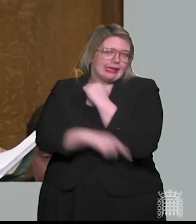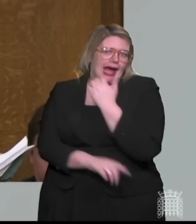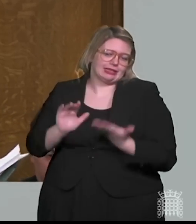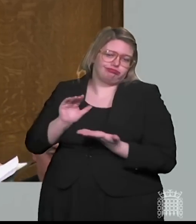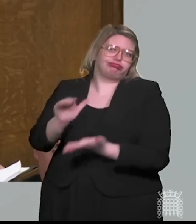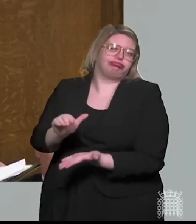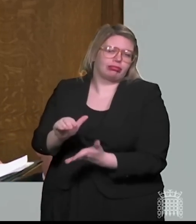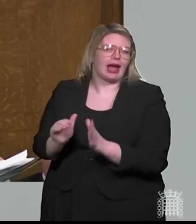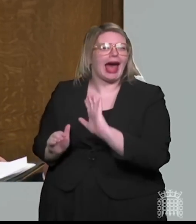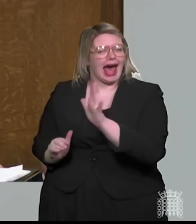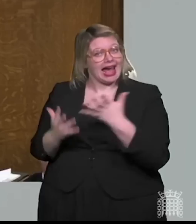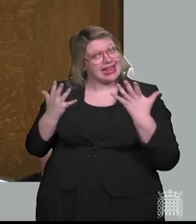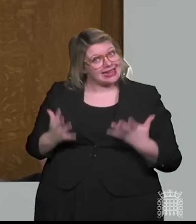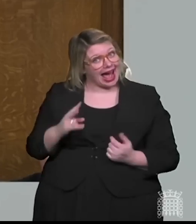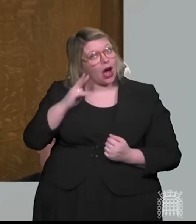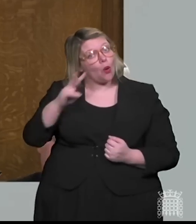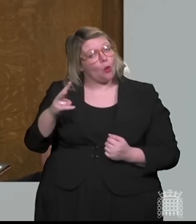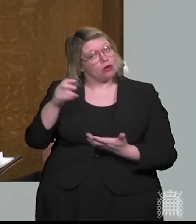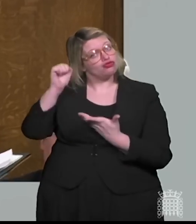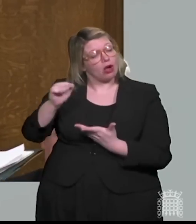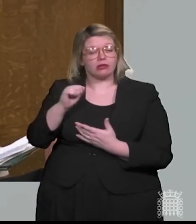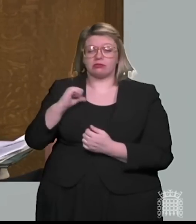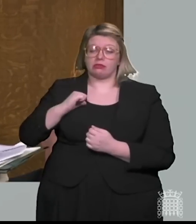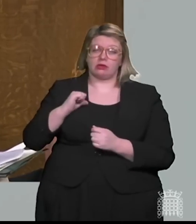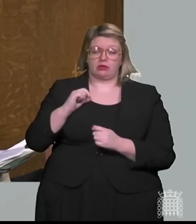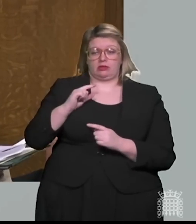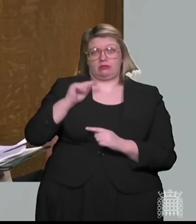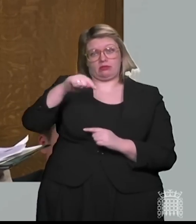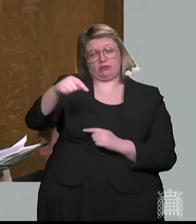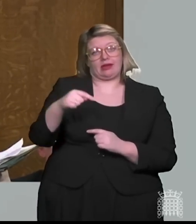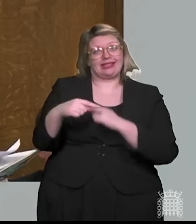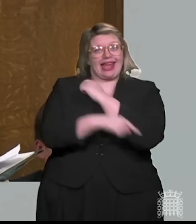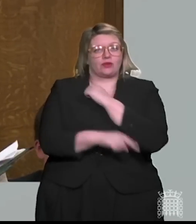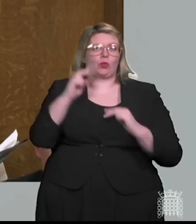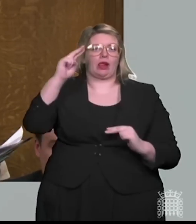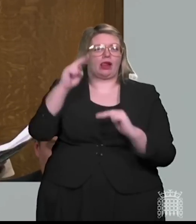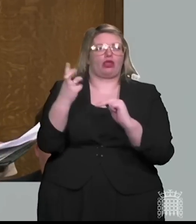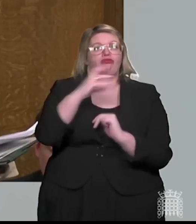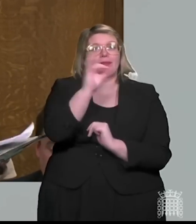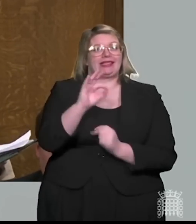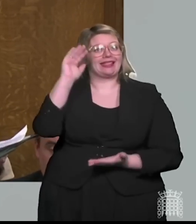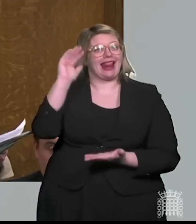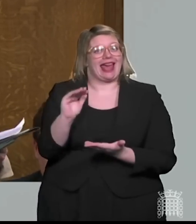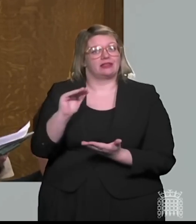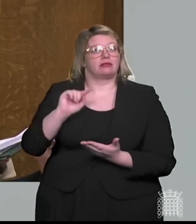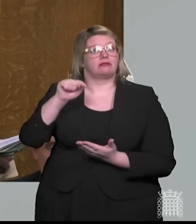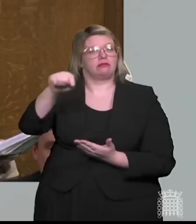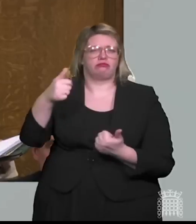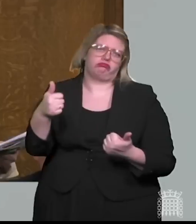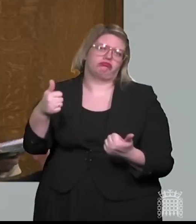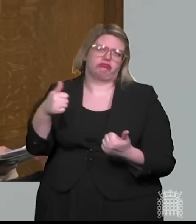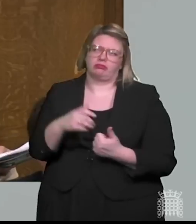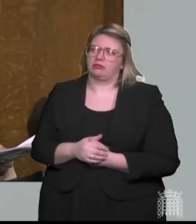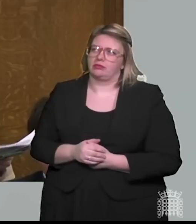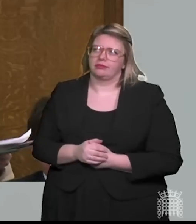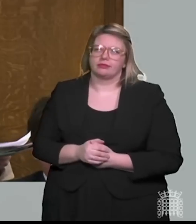that he's forecasting 3% lower debt in years to come. Our committee, the Treasury Committee,